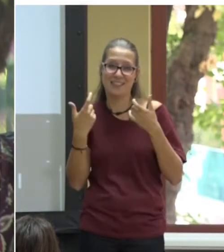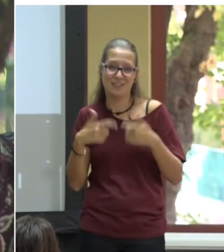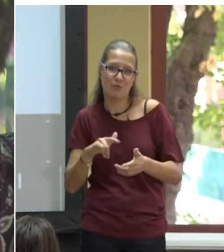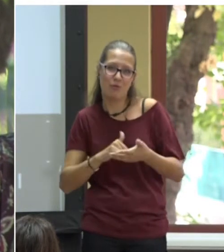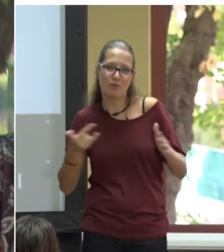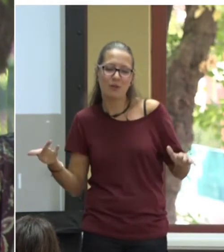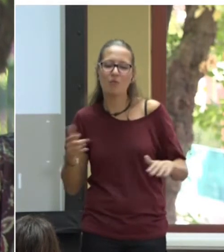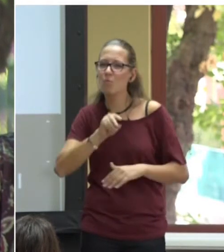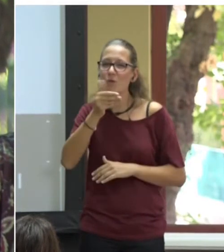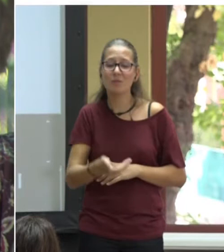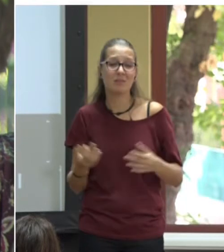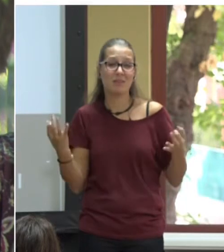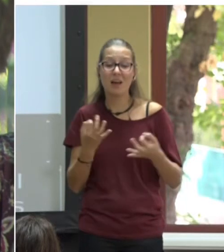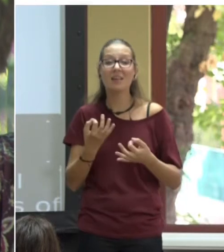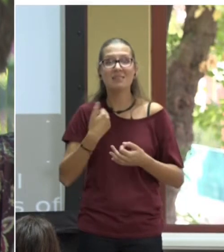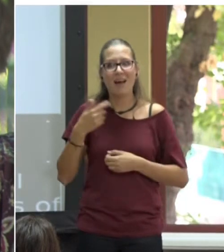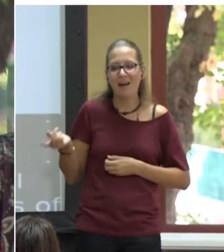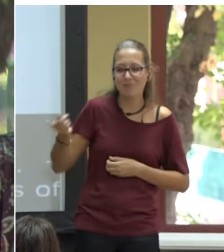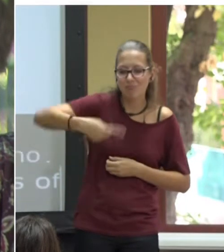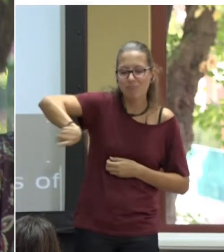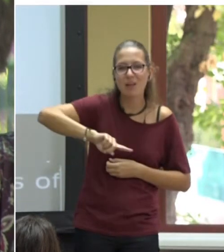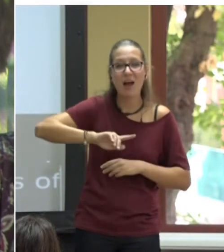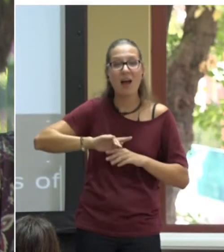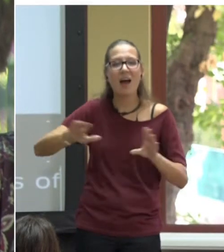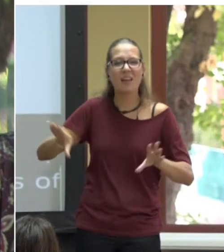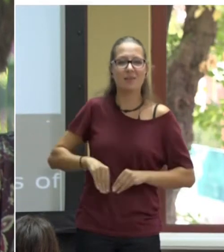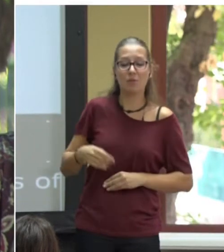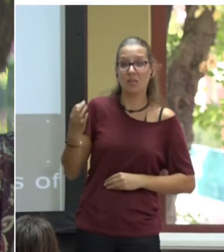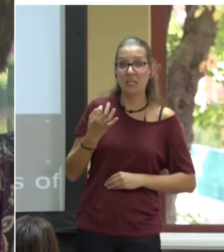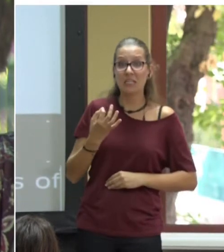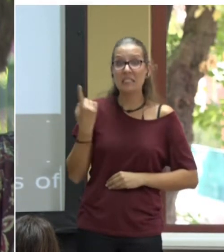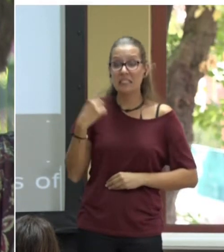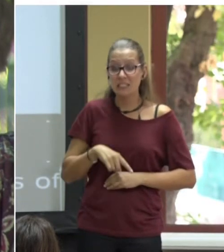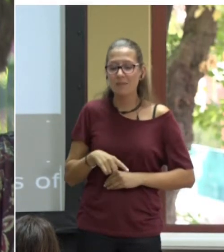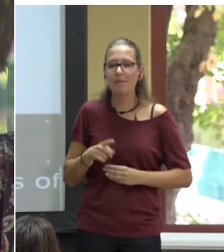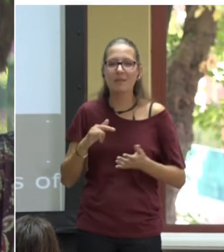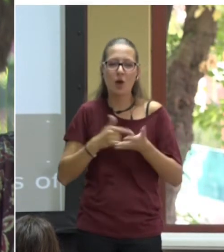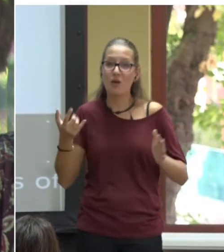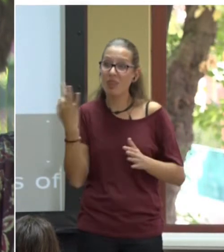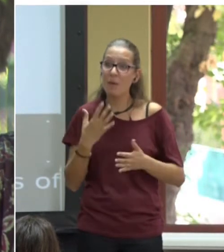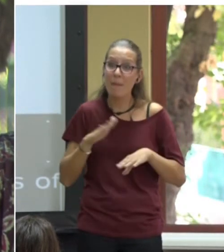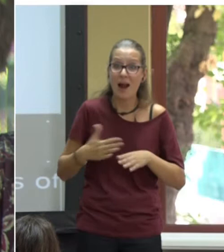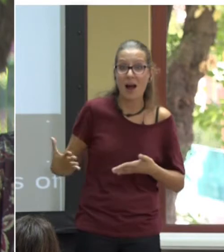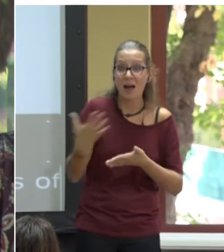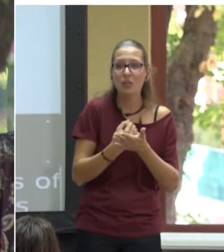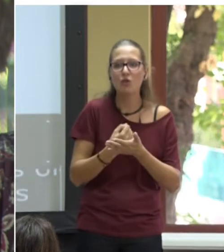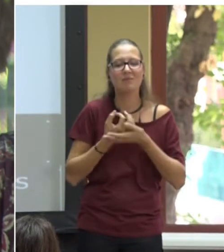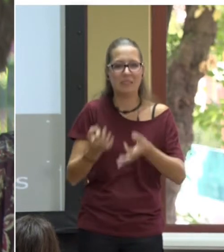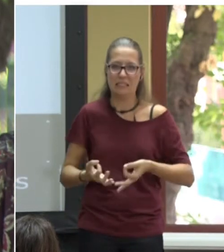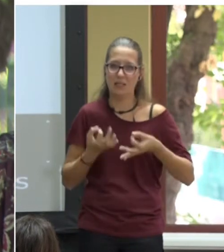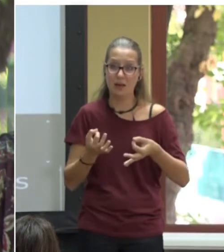IT sector assume that technology has to be for all at all times. And with